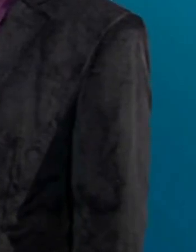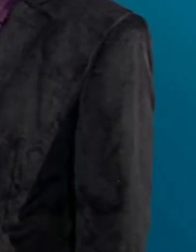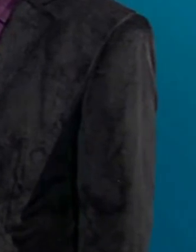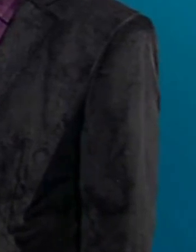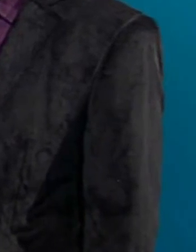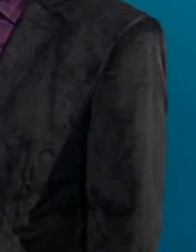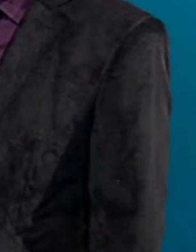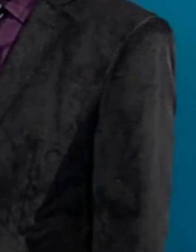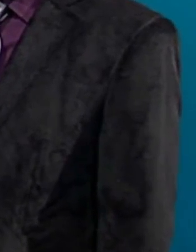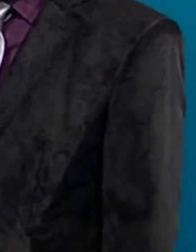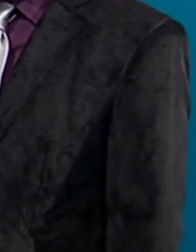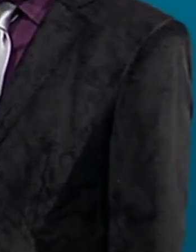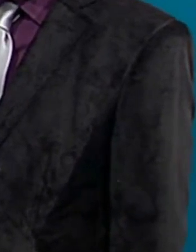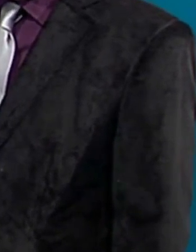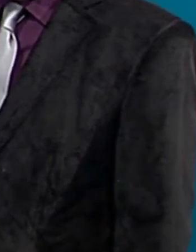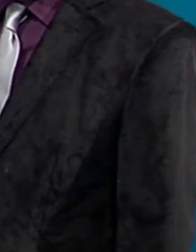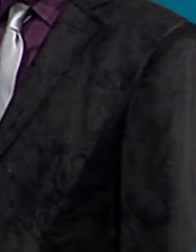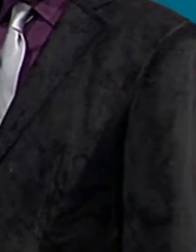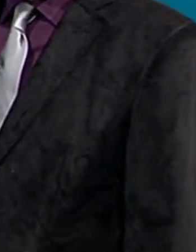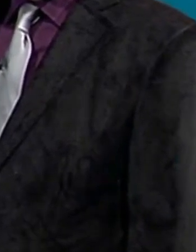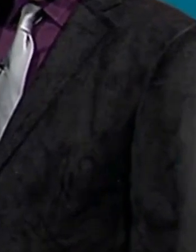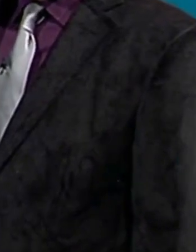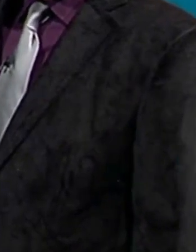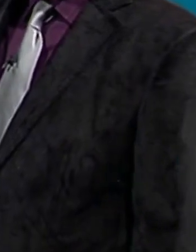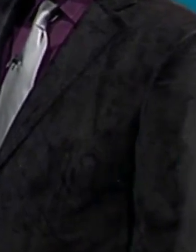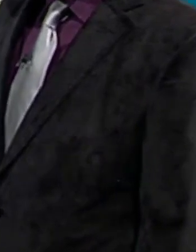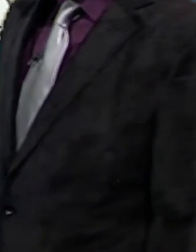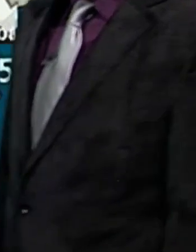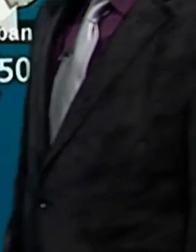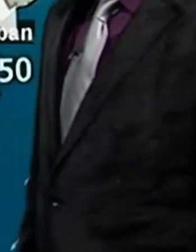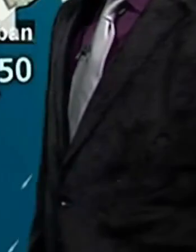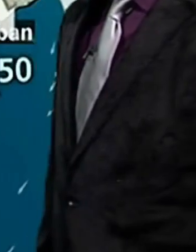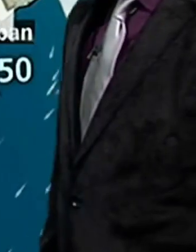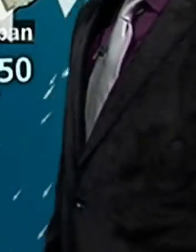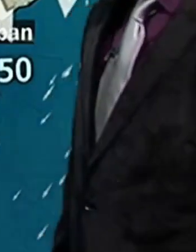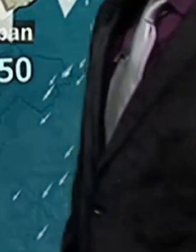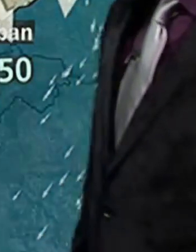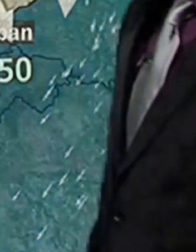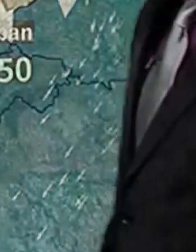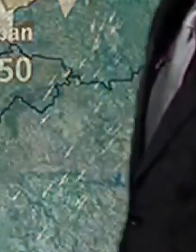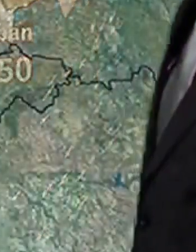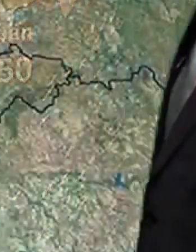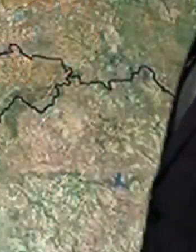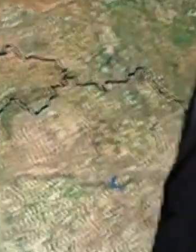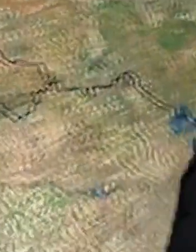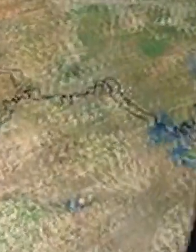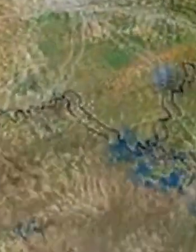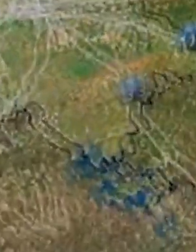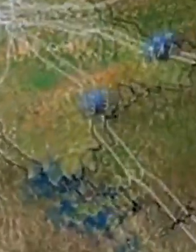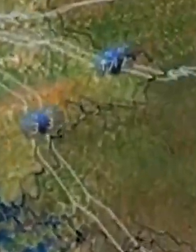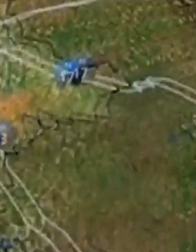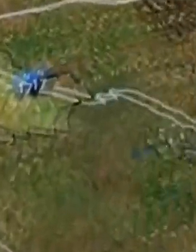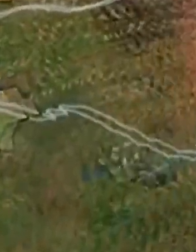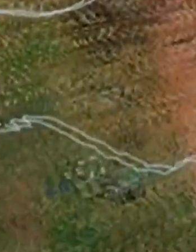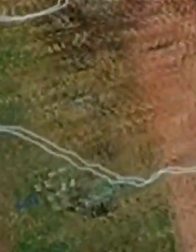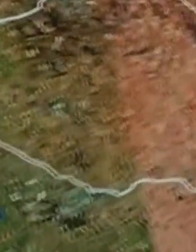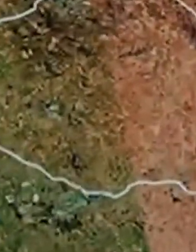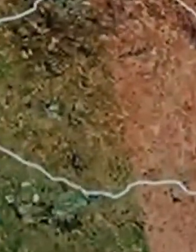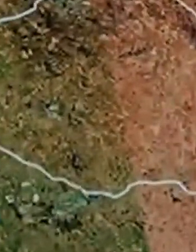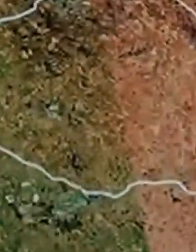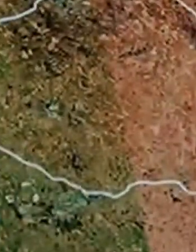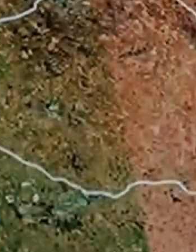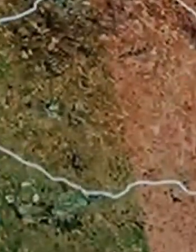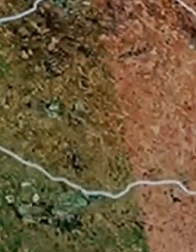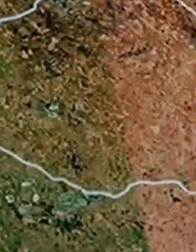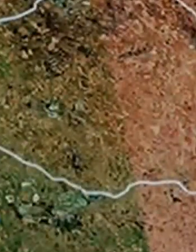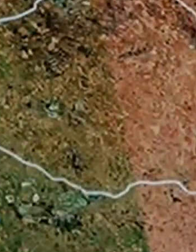before ditla tshutla ka dikarolong tseo magase a re tlhokomelang ge re ya ka lewatleng ka dikarolong tseo ge re ya go dikgatha temperature a re thoma belo ka province ya ka Gauteng le tla sa ga